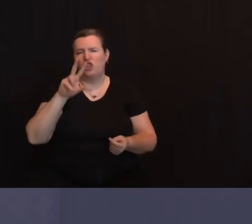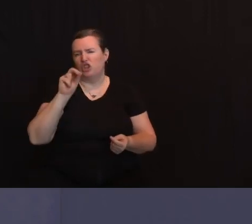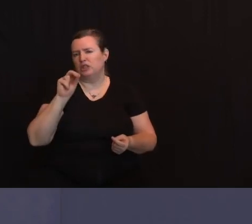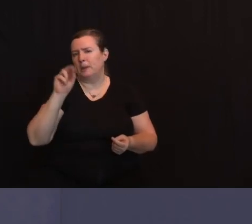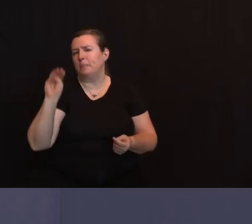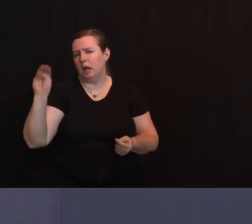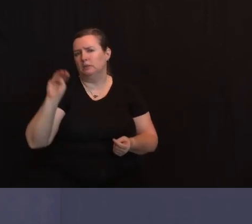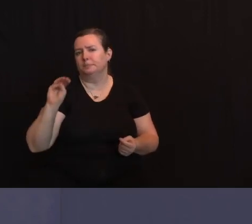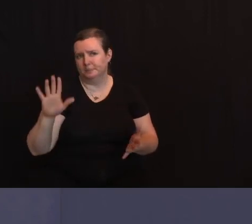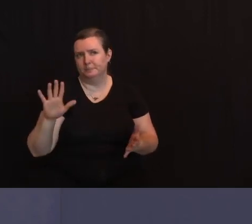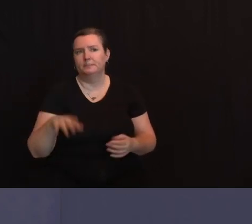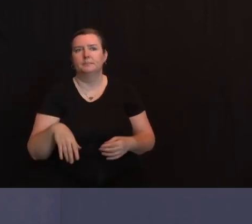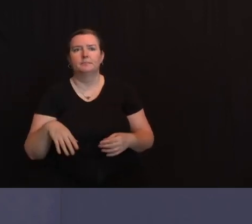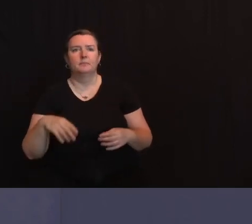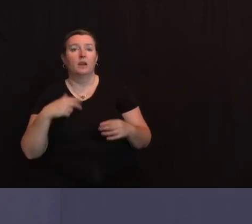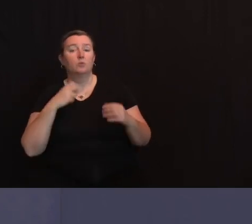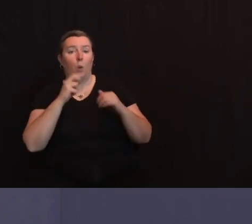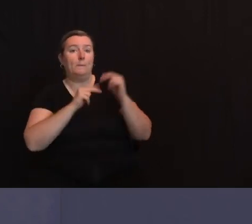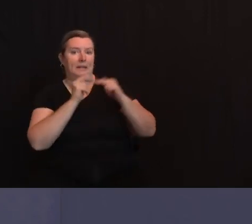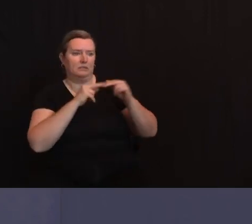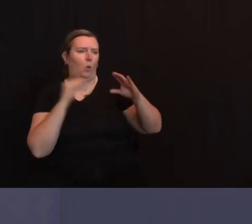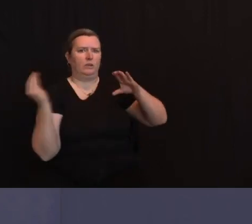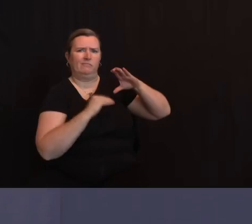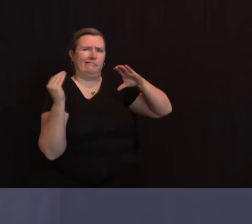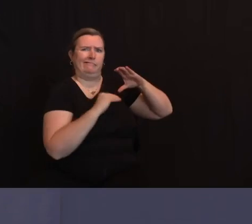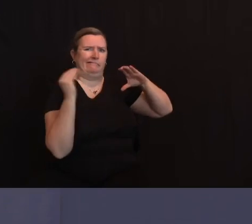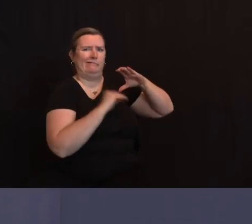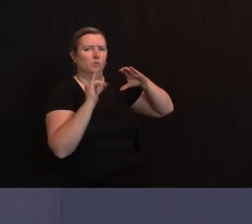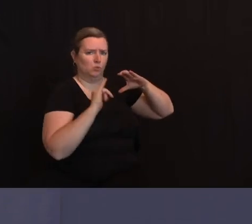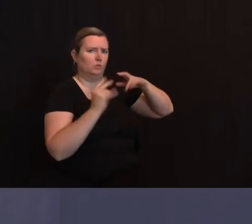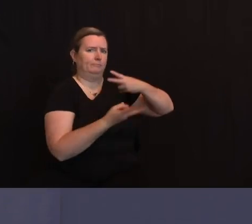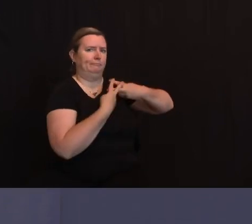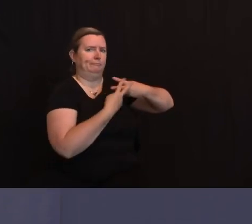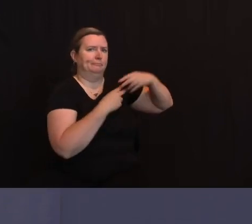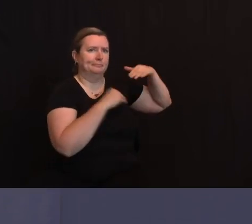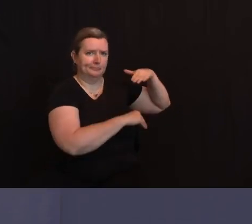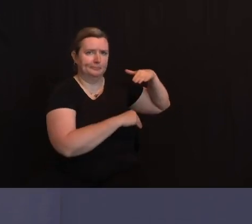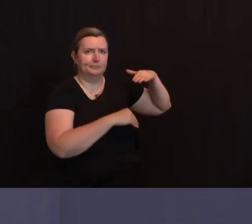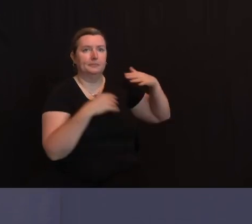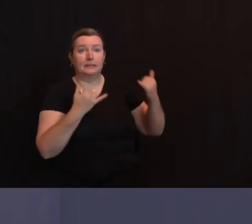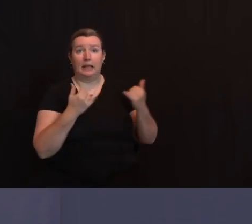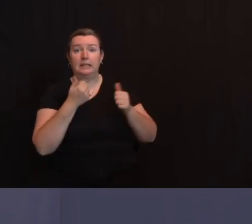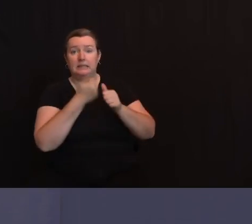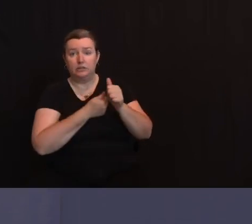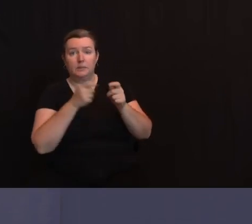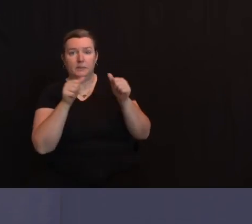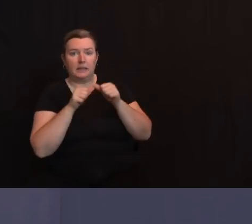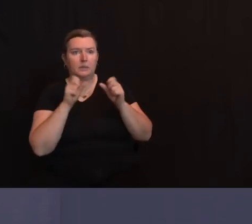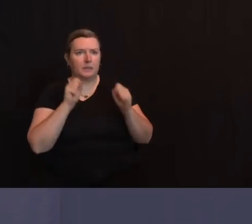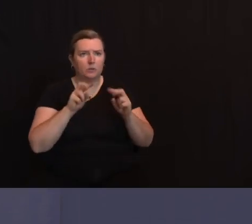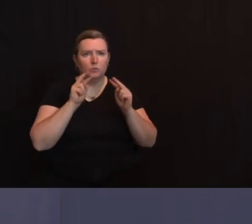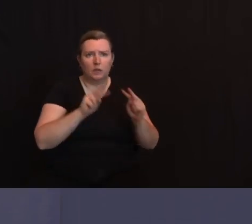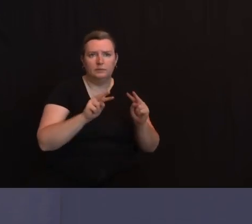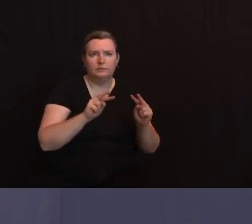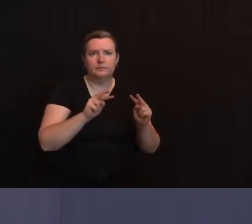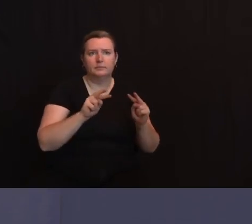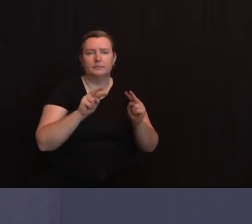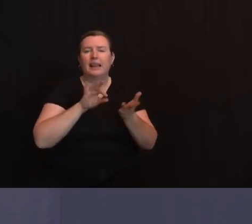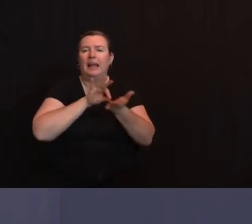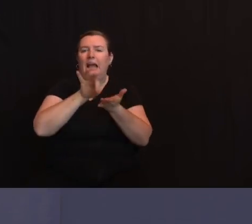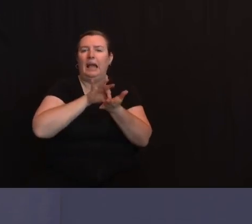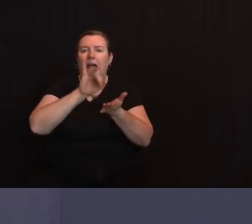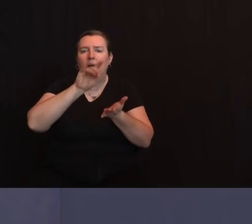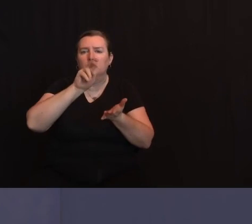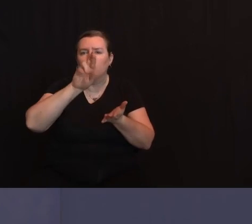is underway alongside of ongoing inventory assessment and follow-up review with those reporting